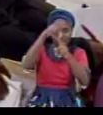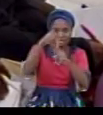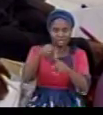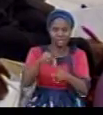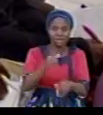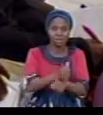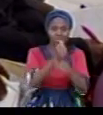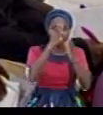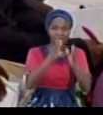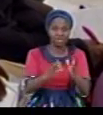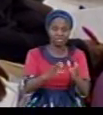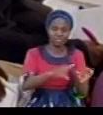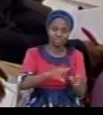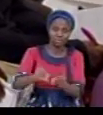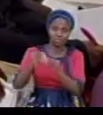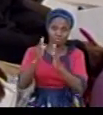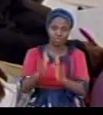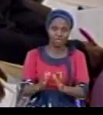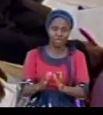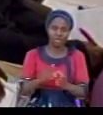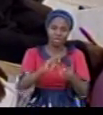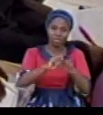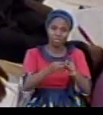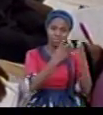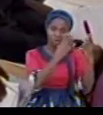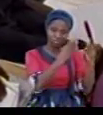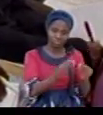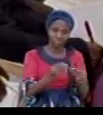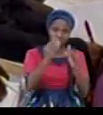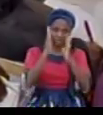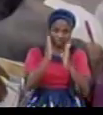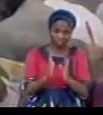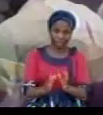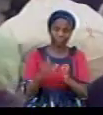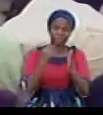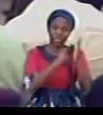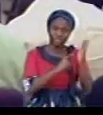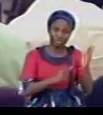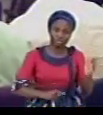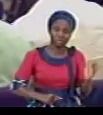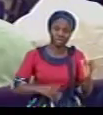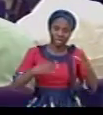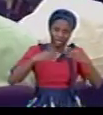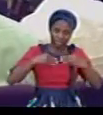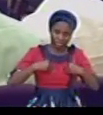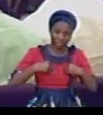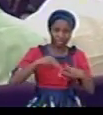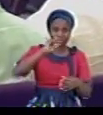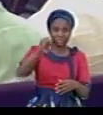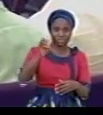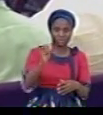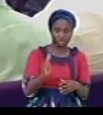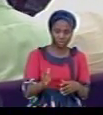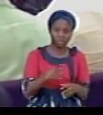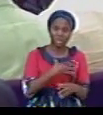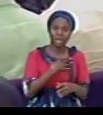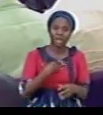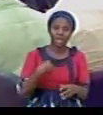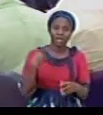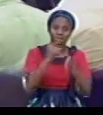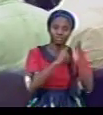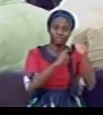mover, problem solver. The Lord accepted Job, and the